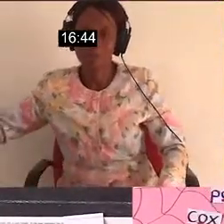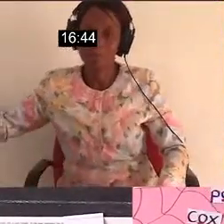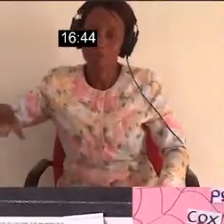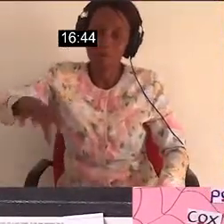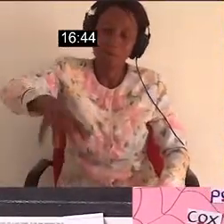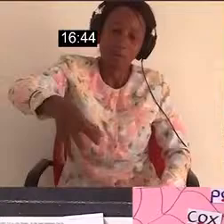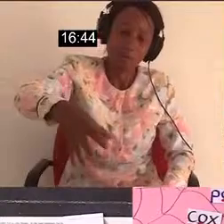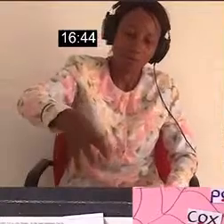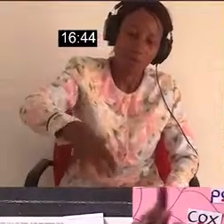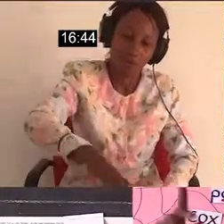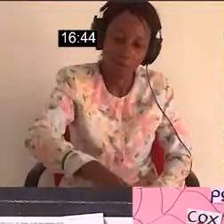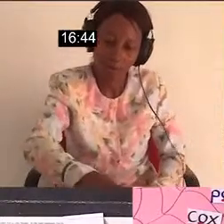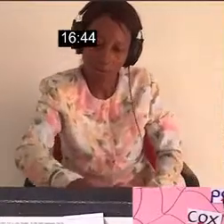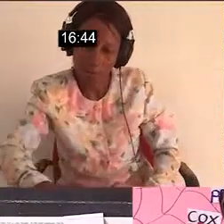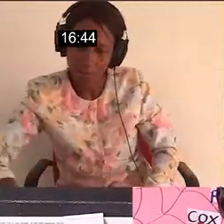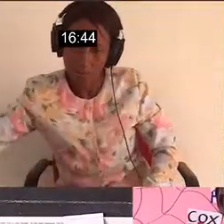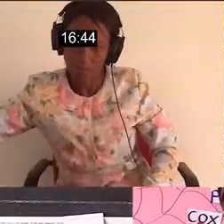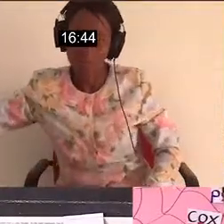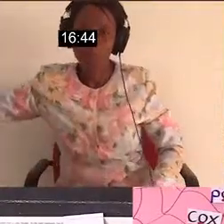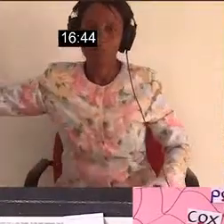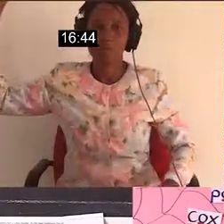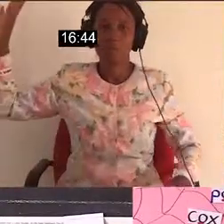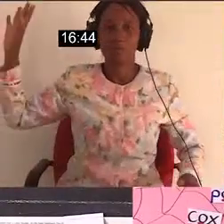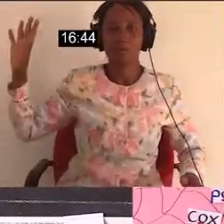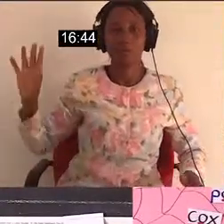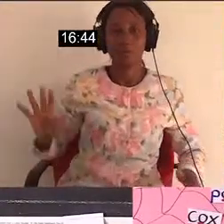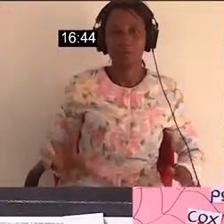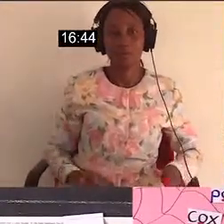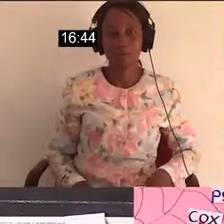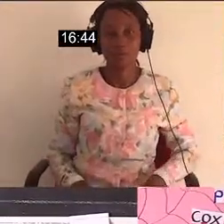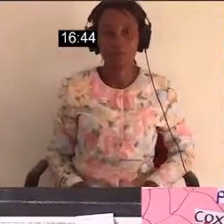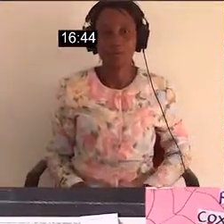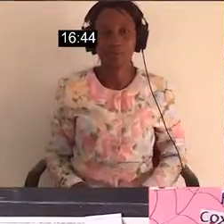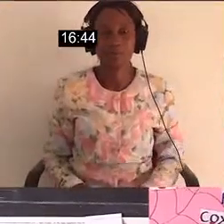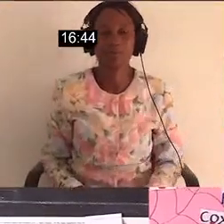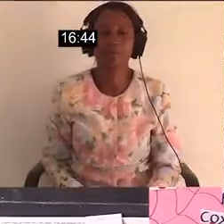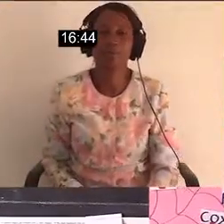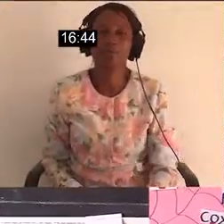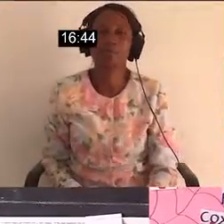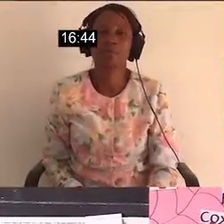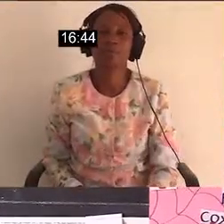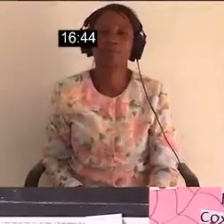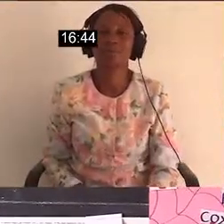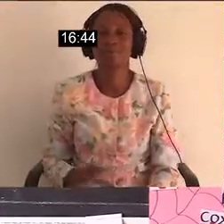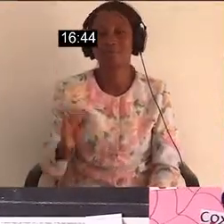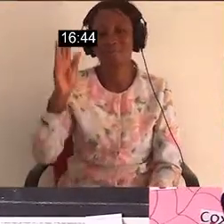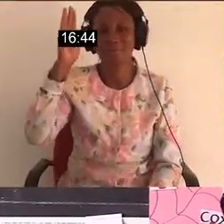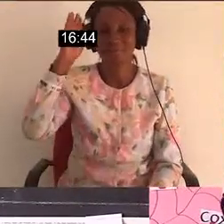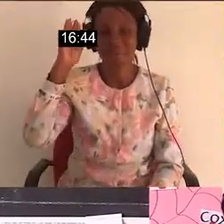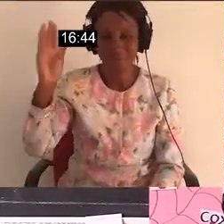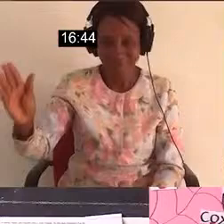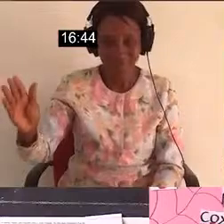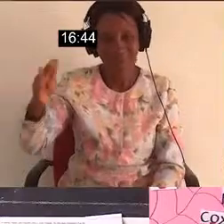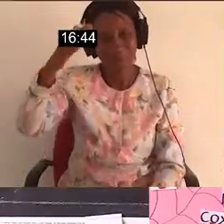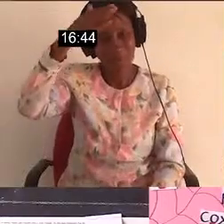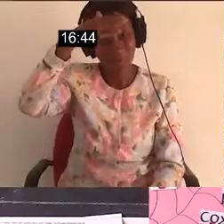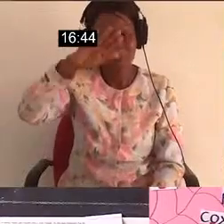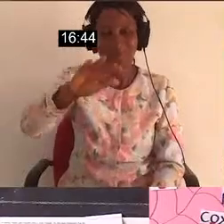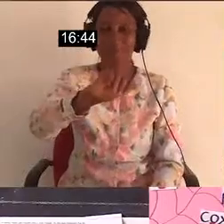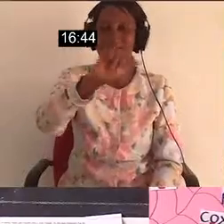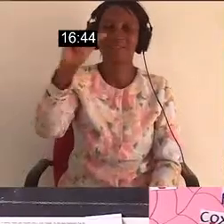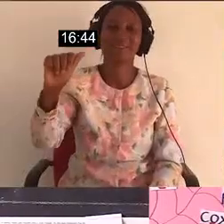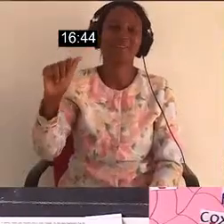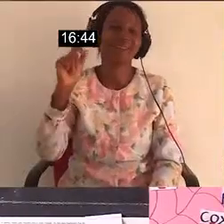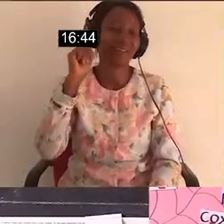With soap and running water. Thank you, boys and